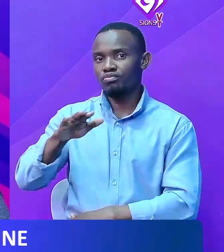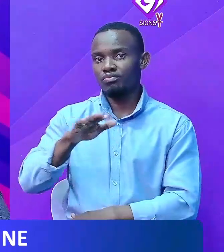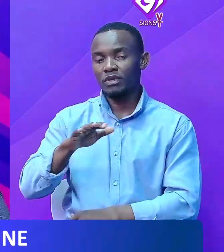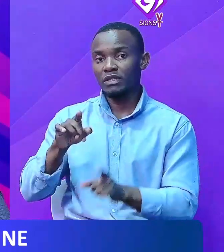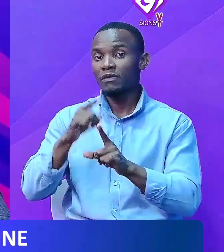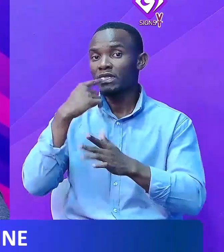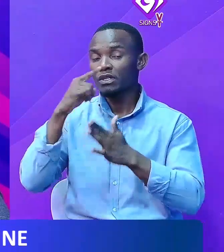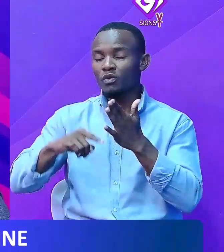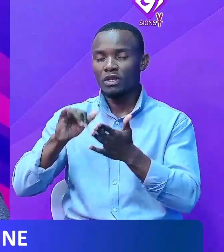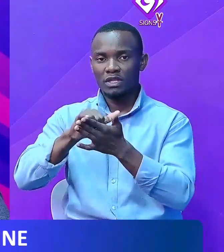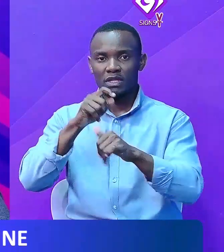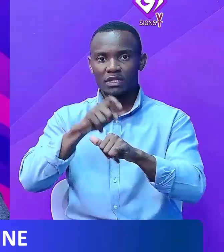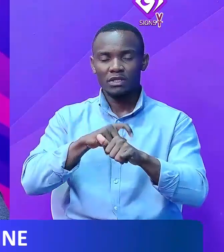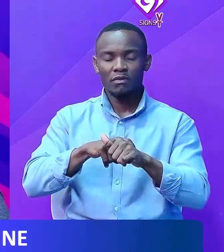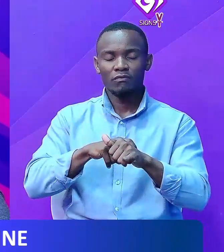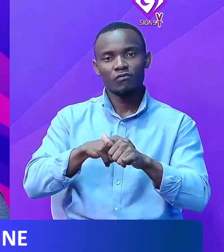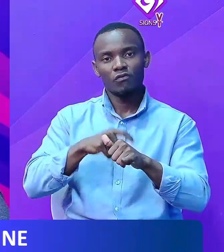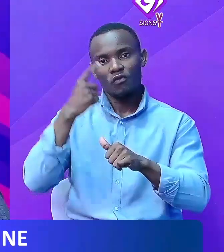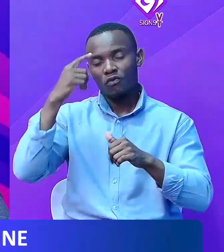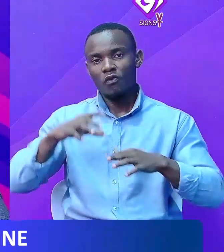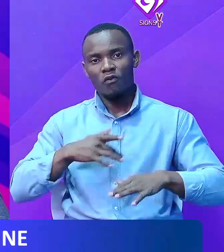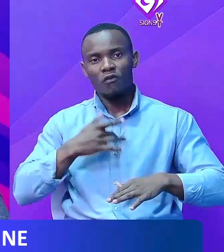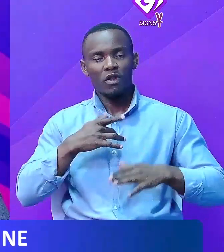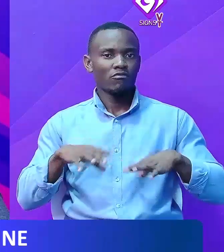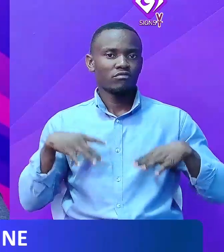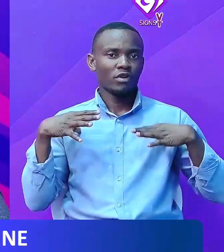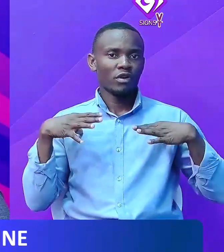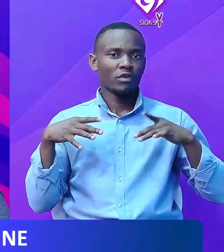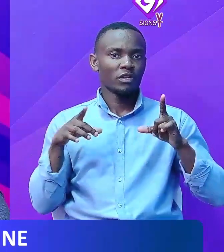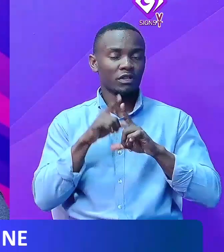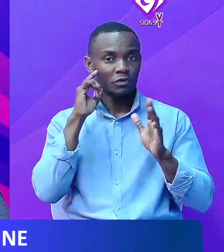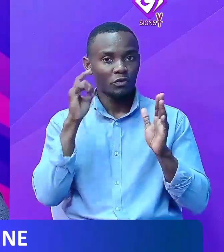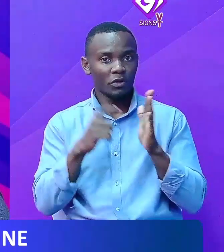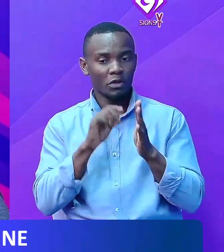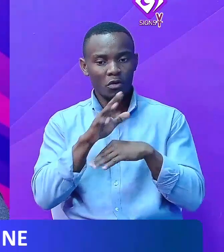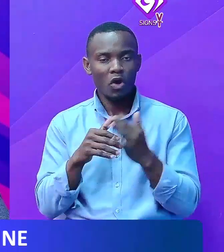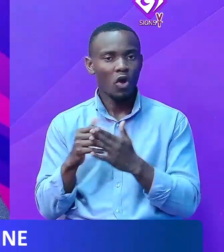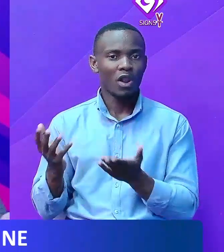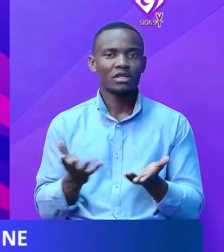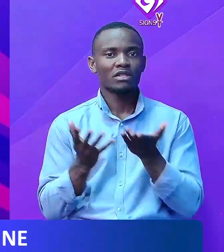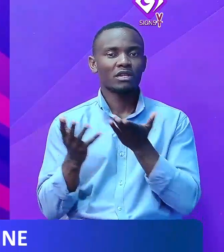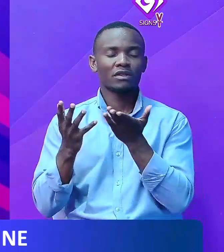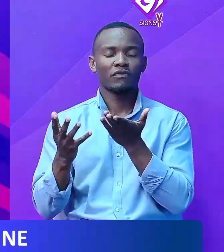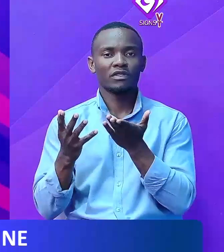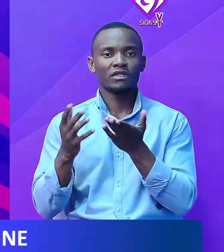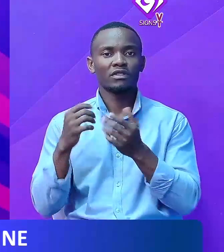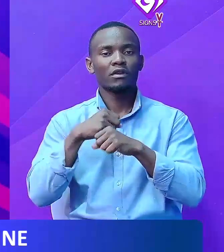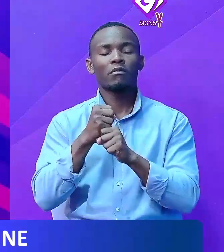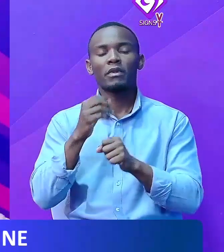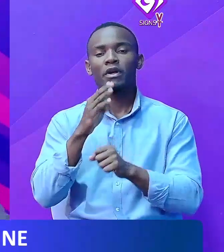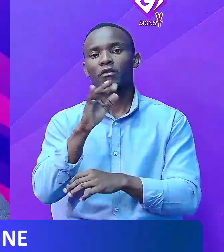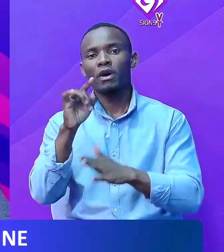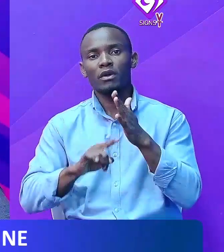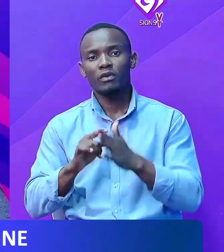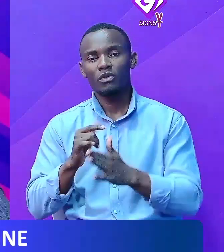and reflection on the sacrifices made by men and women in the uniform. Here are the full details to the